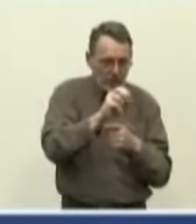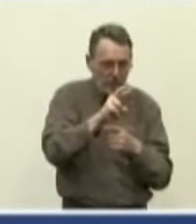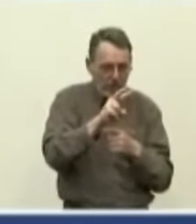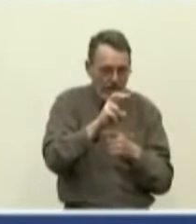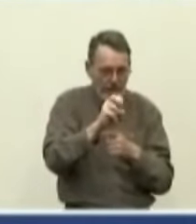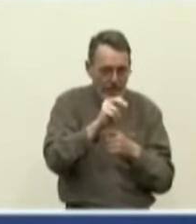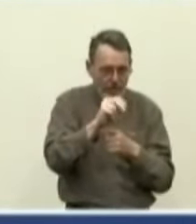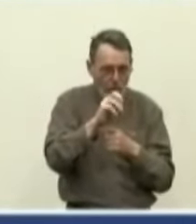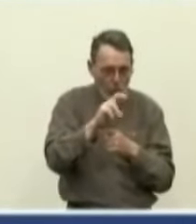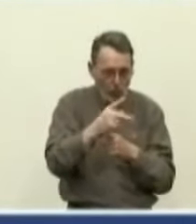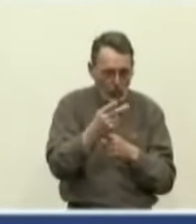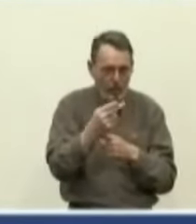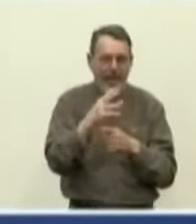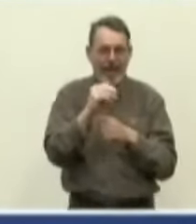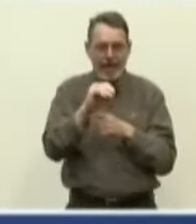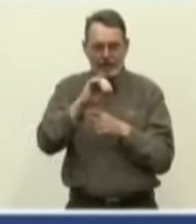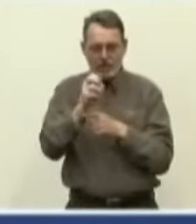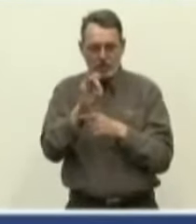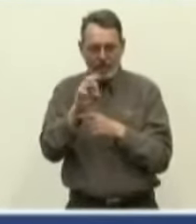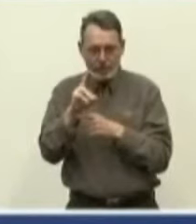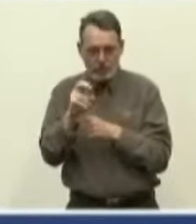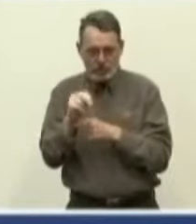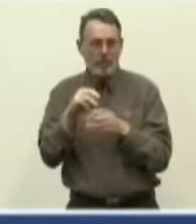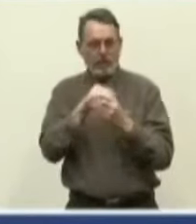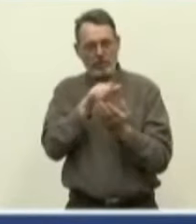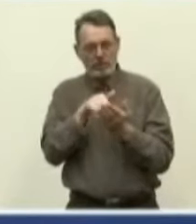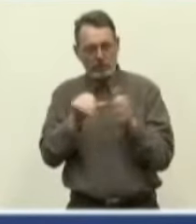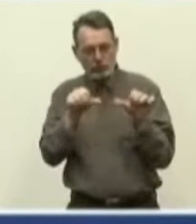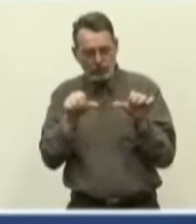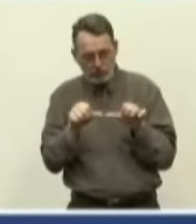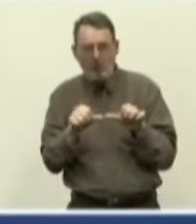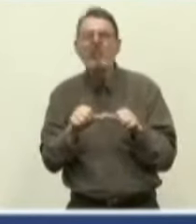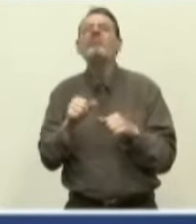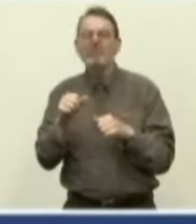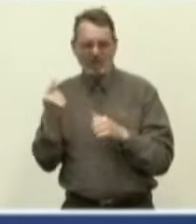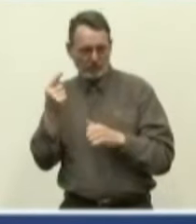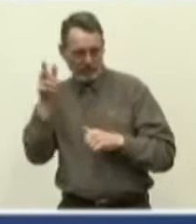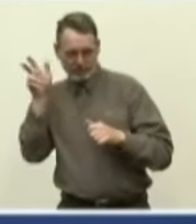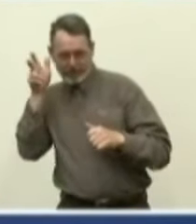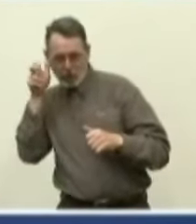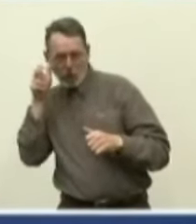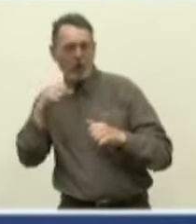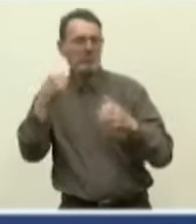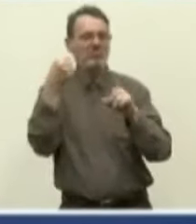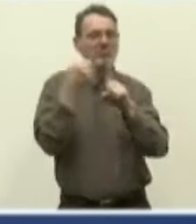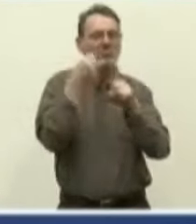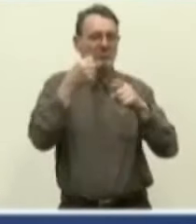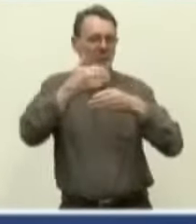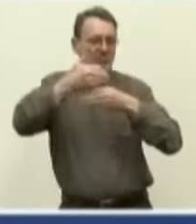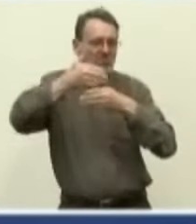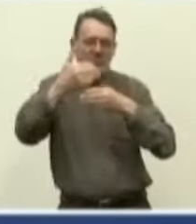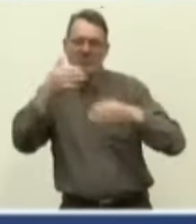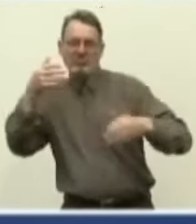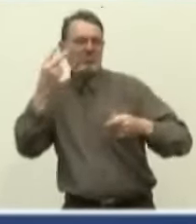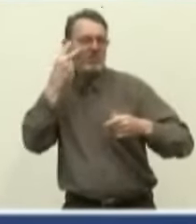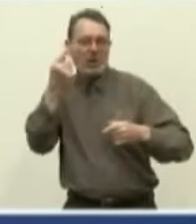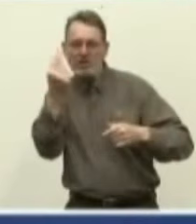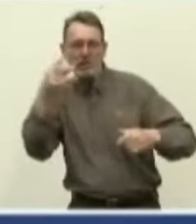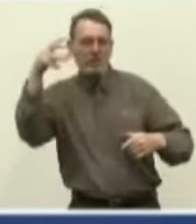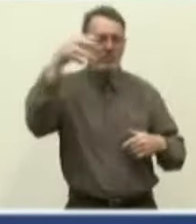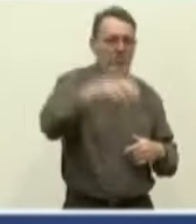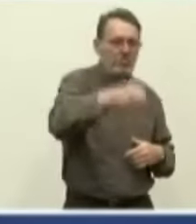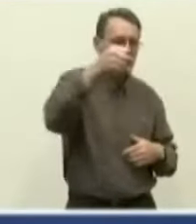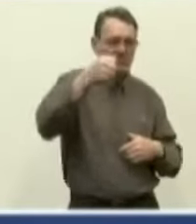District. The witness in this incident heard glass break and observed a suspect enter a vehicle window and retrieve a purse and a